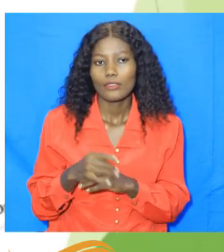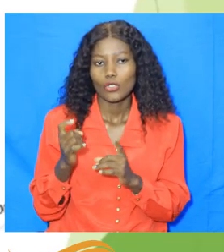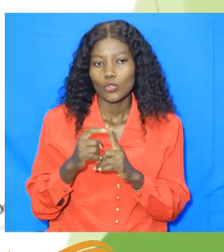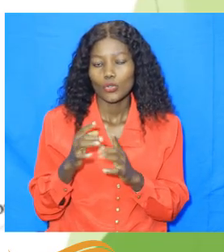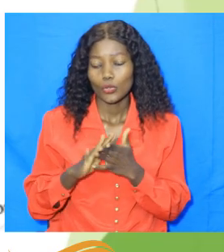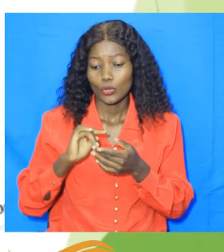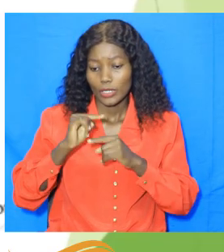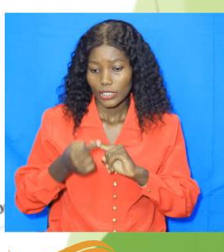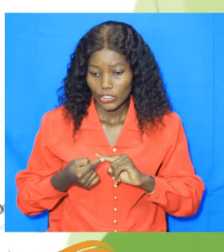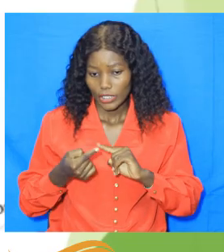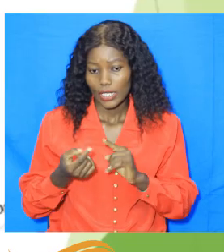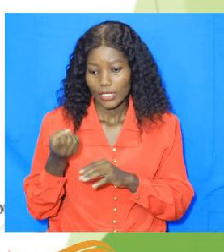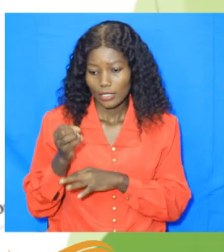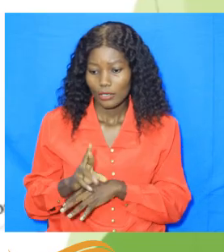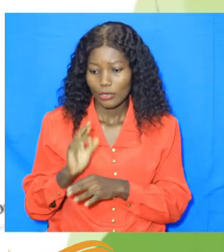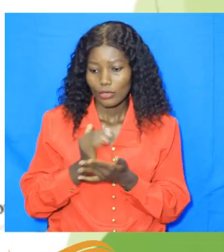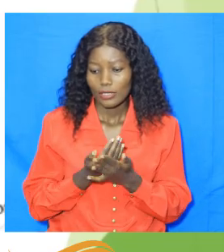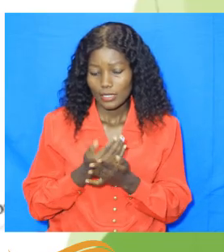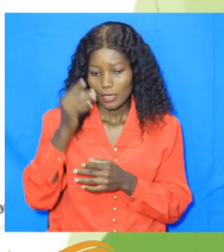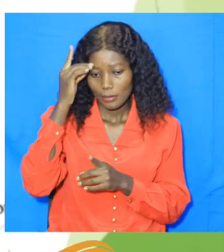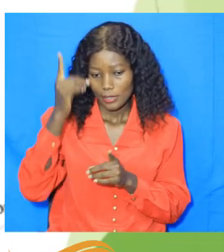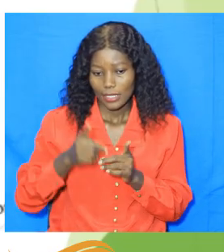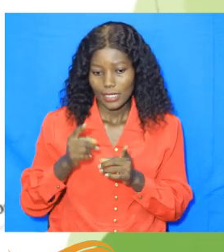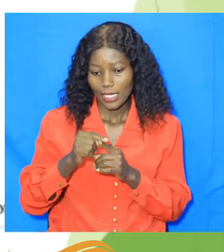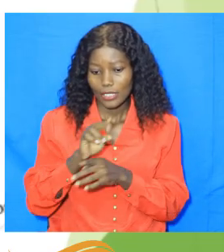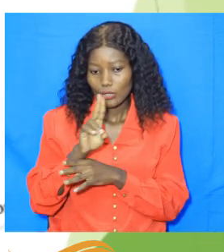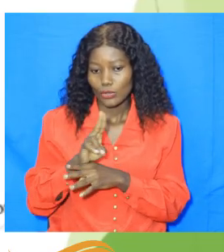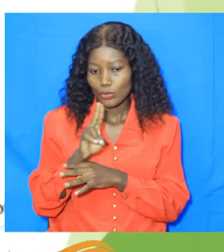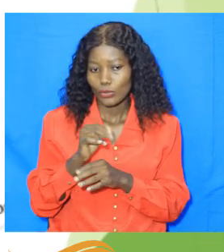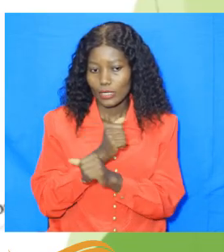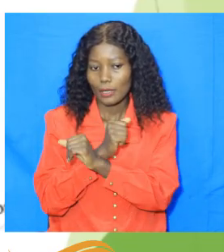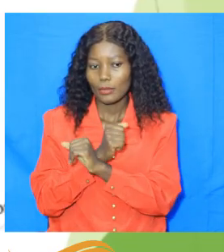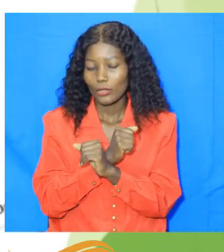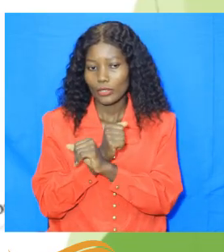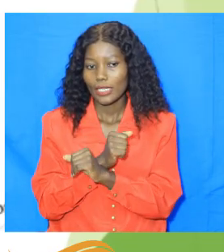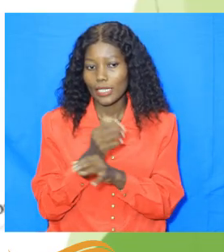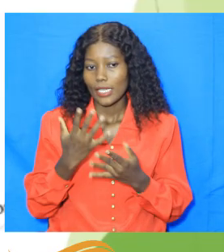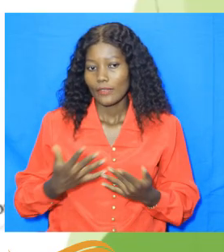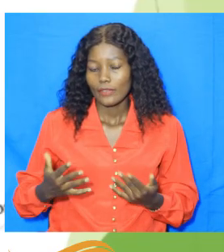or some they fail to use the protective equipment as